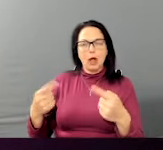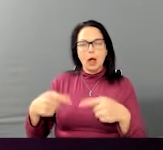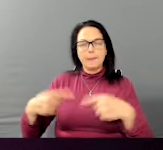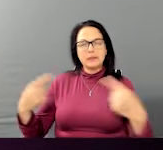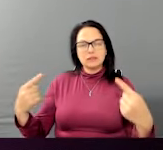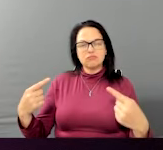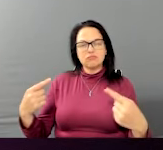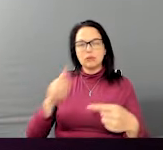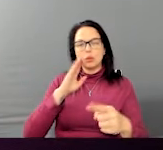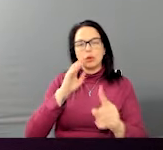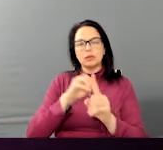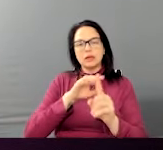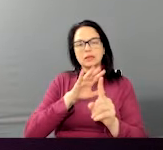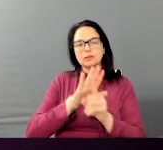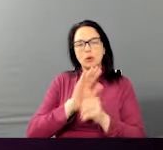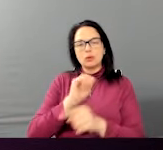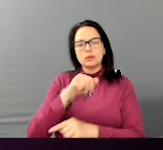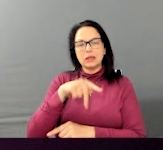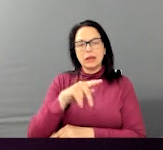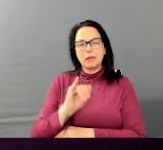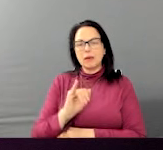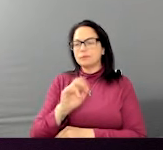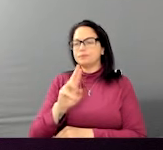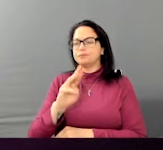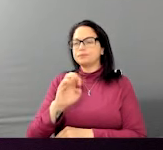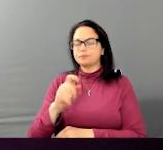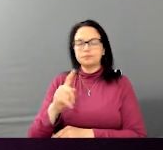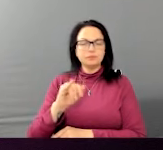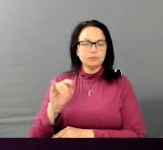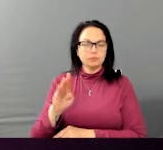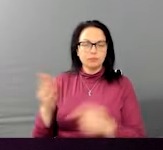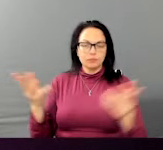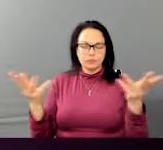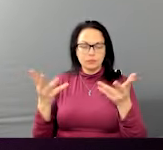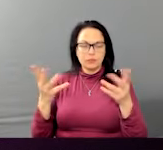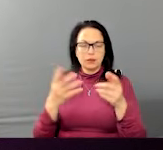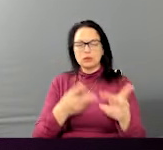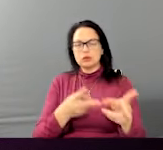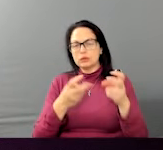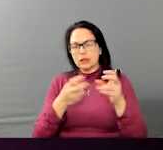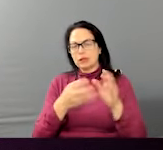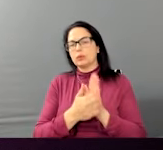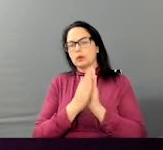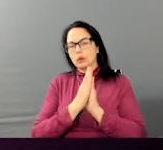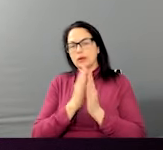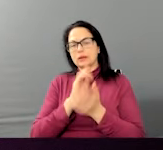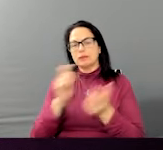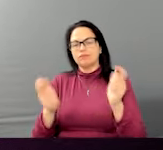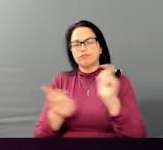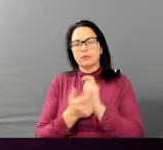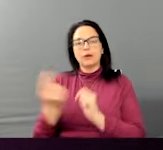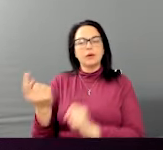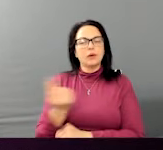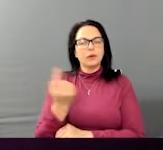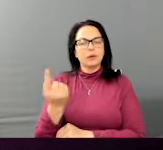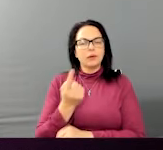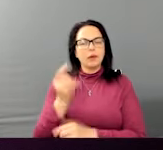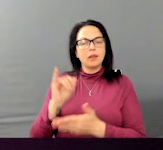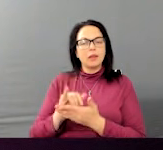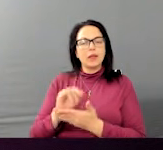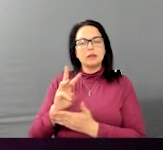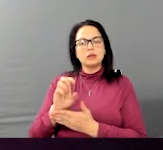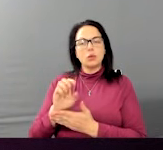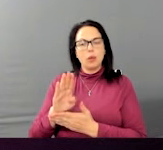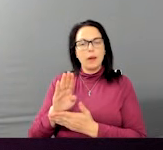expose that API to you. So Remix's job is to take whatever request is coming in and turn it into something that is web